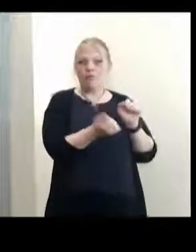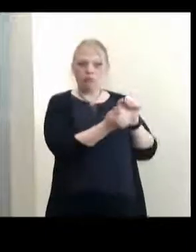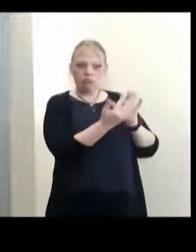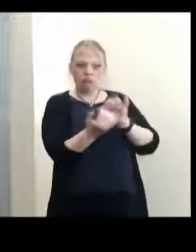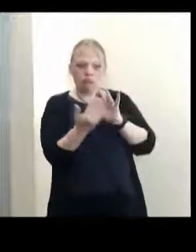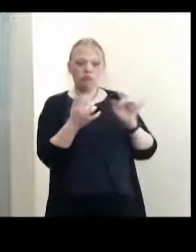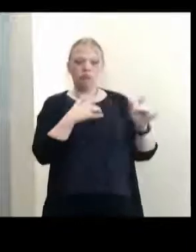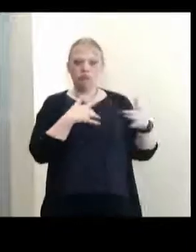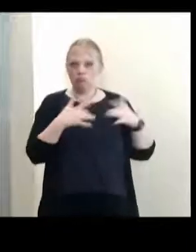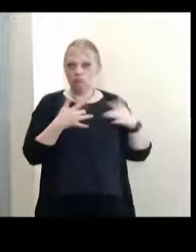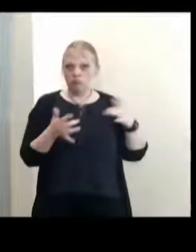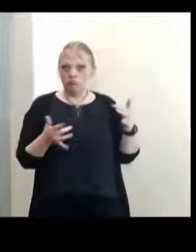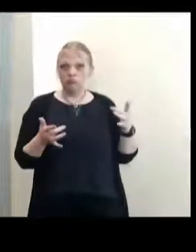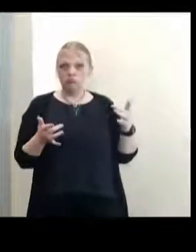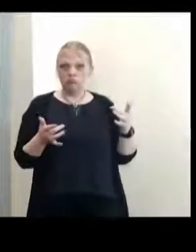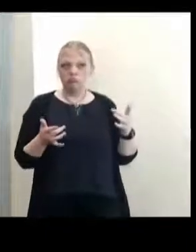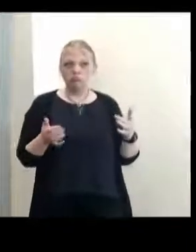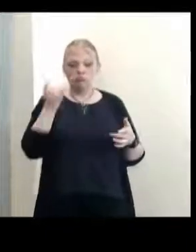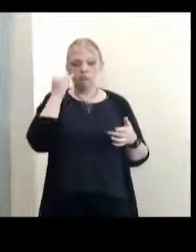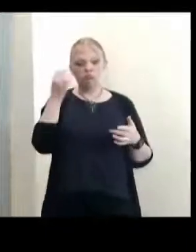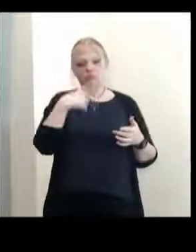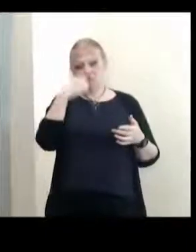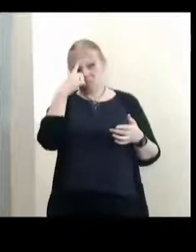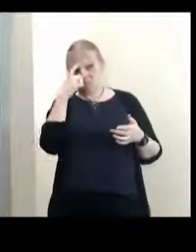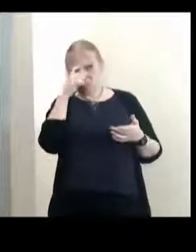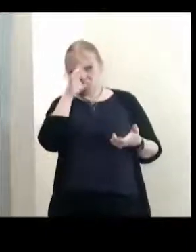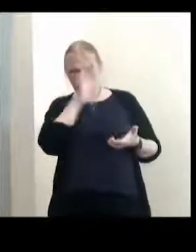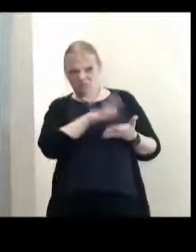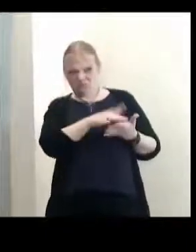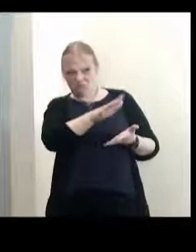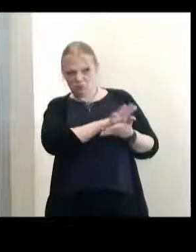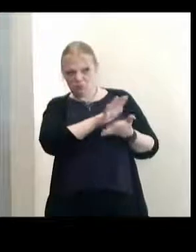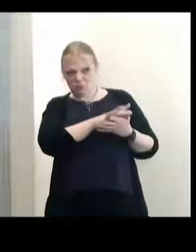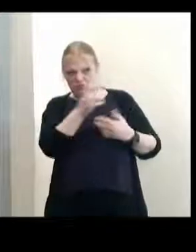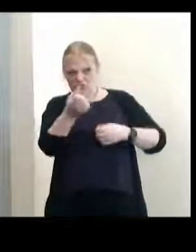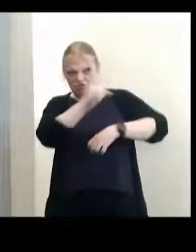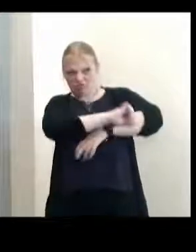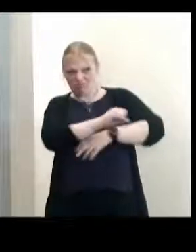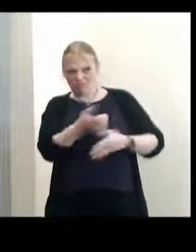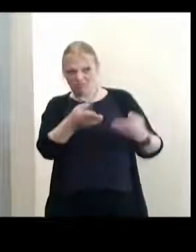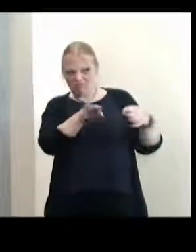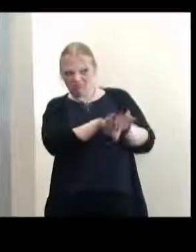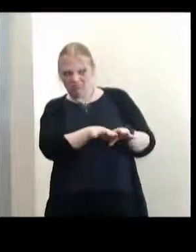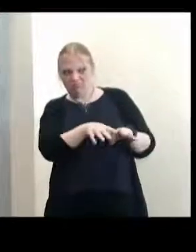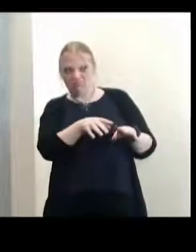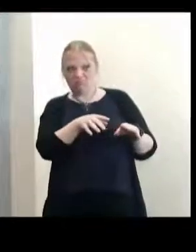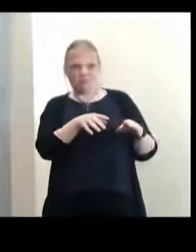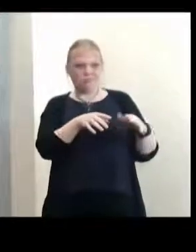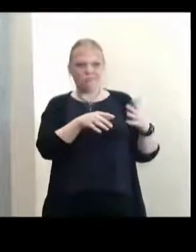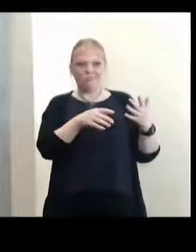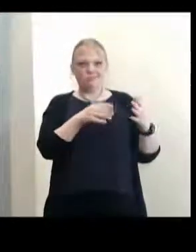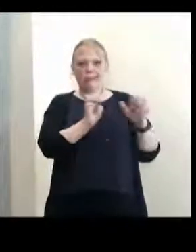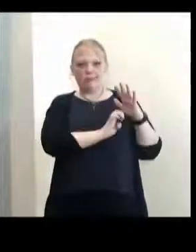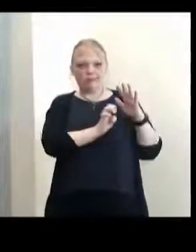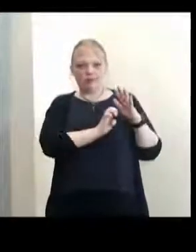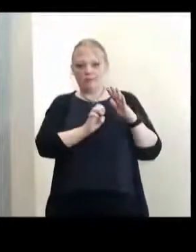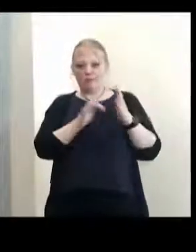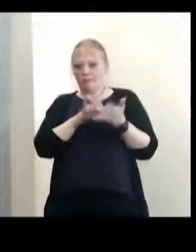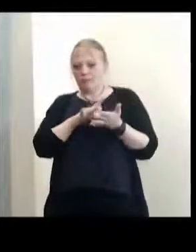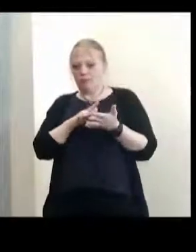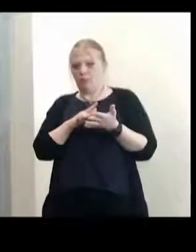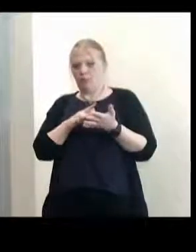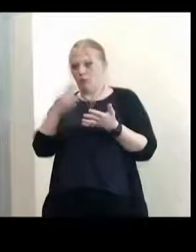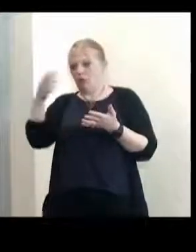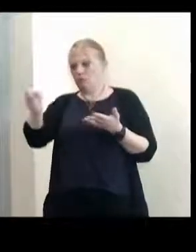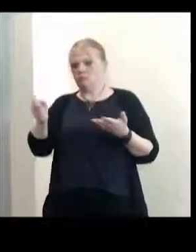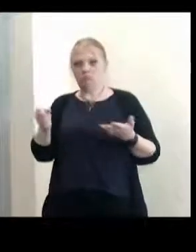concerns. And if we believe that a school needs to be shut down, whether it's a grade school, middle school, high school,